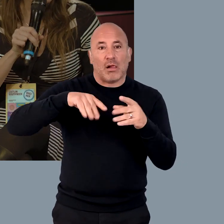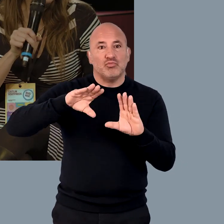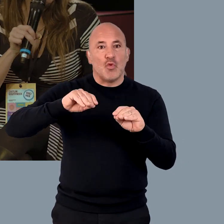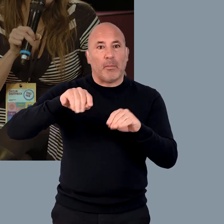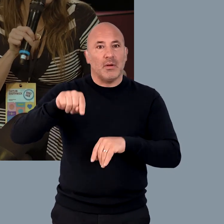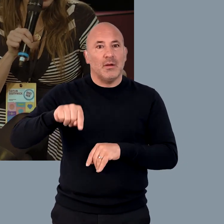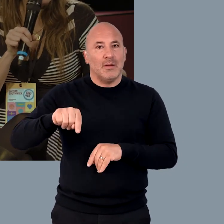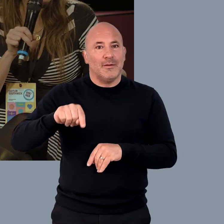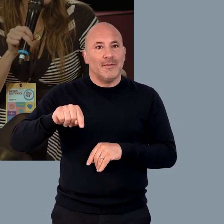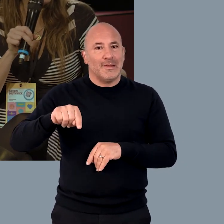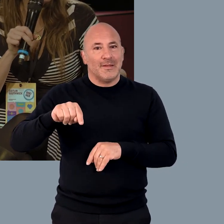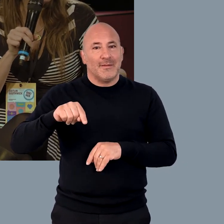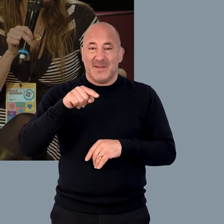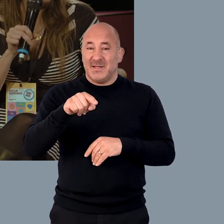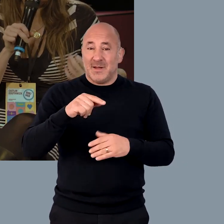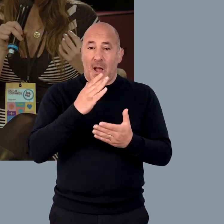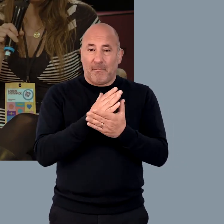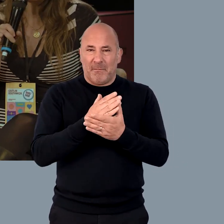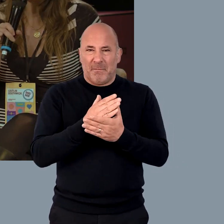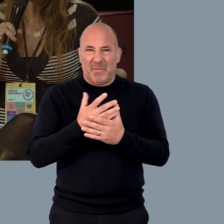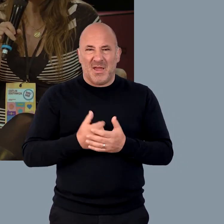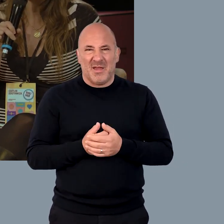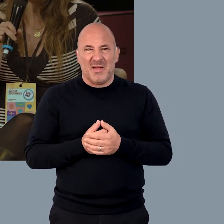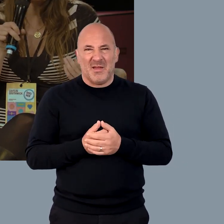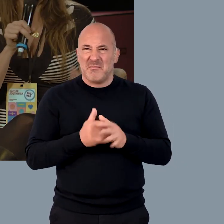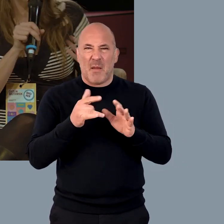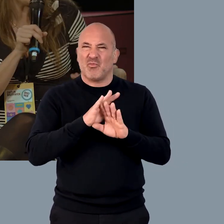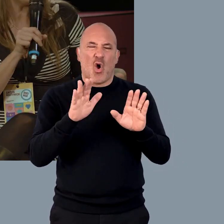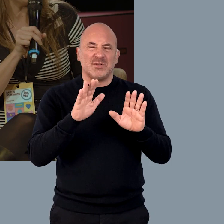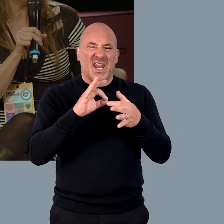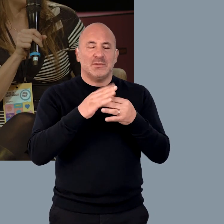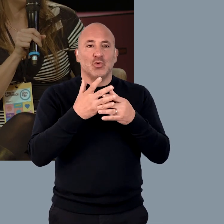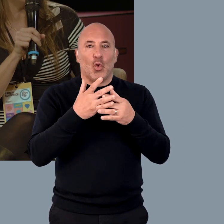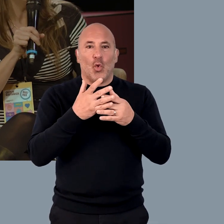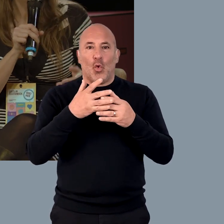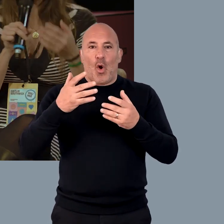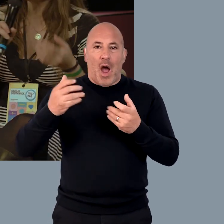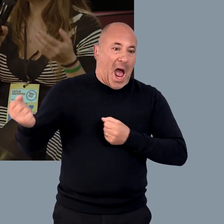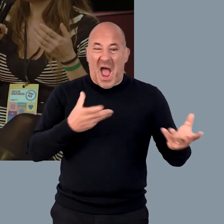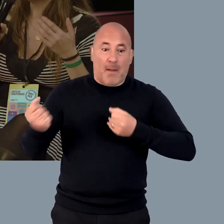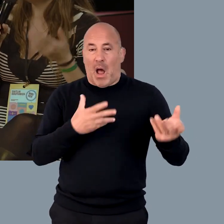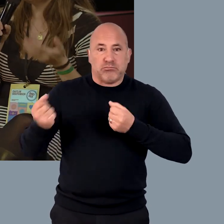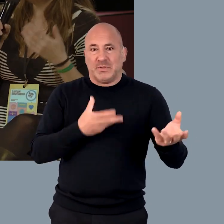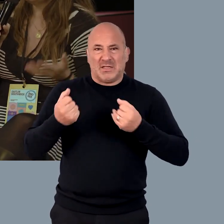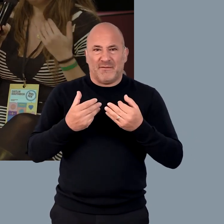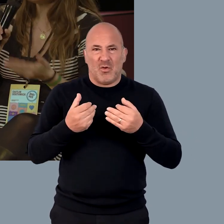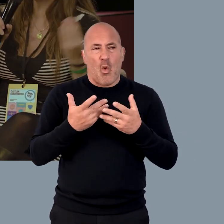it's really, really challenging to be able to break out of that cycle. And I think